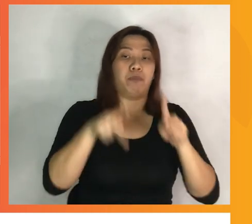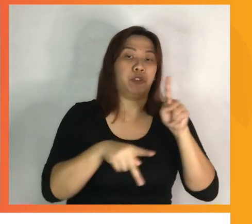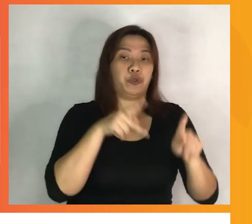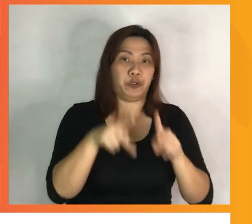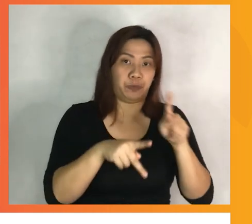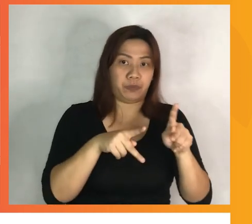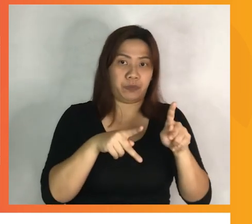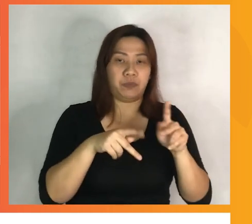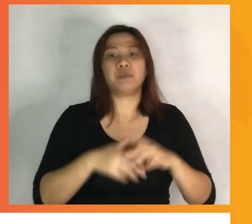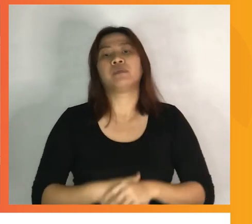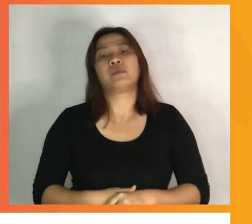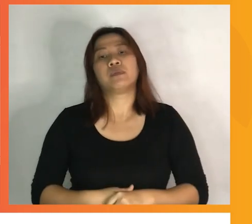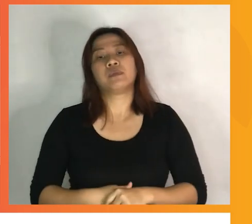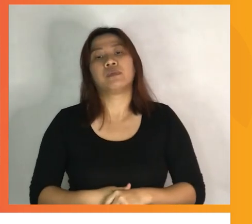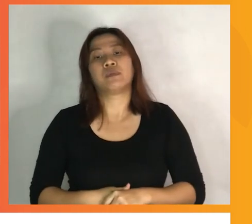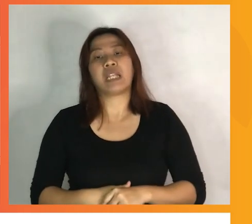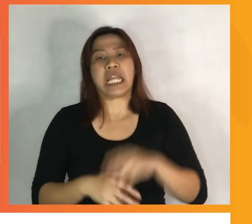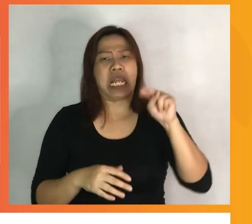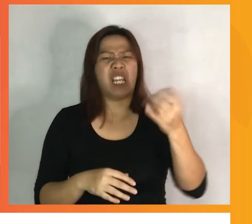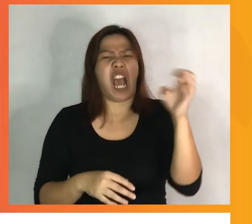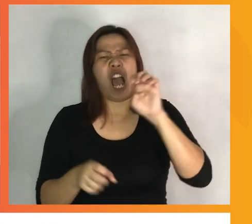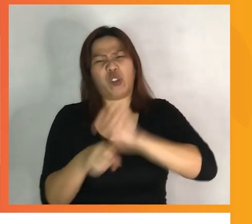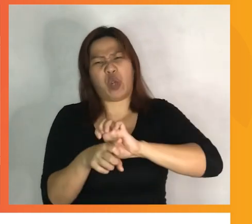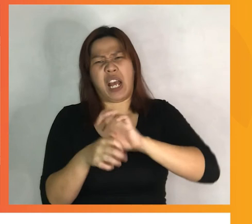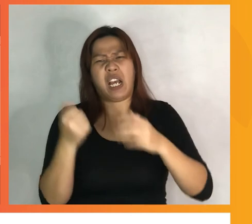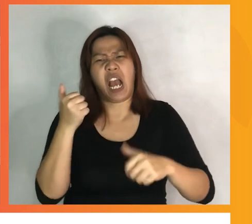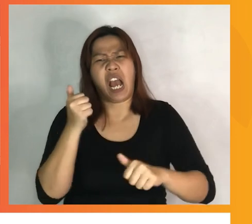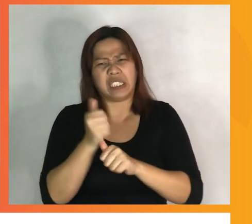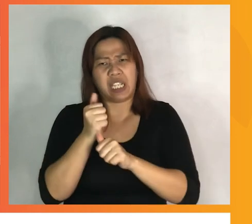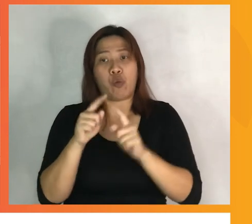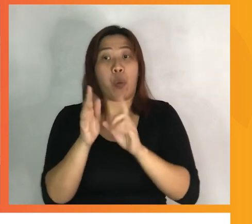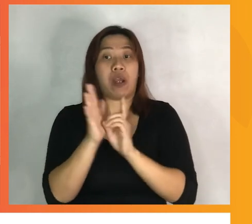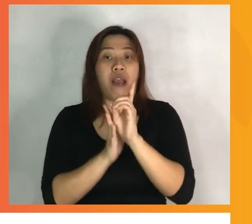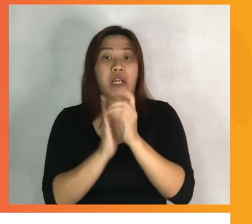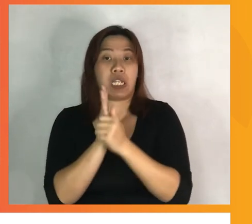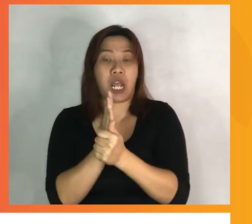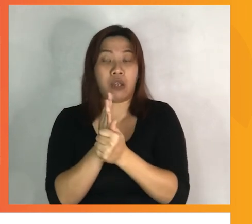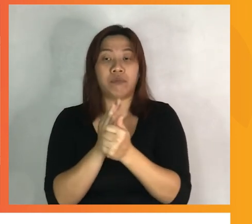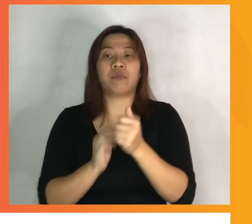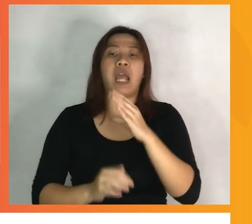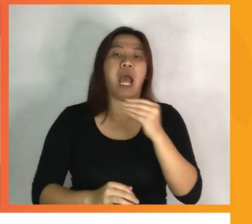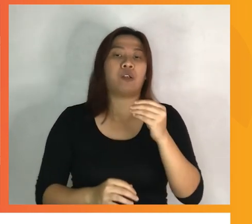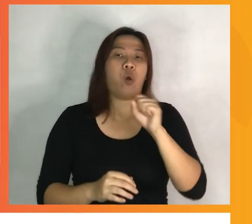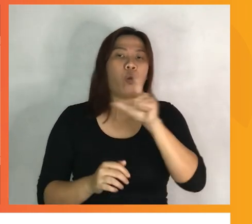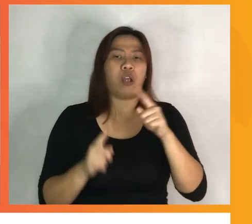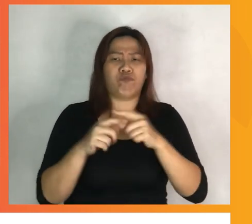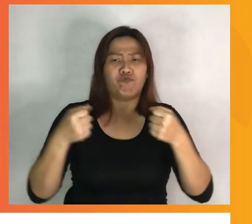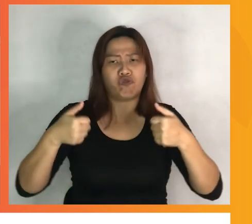to support young people that need extra assistance in order